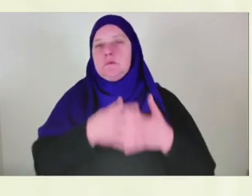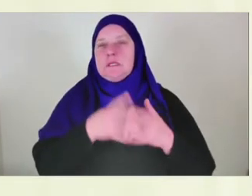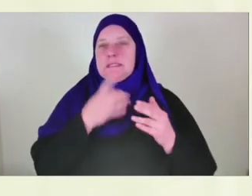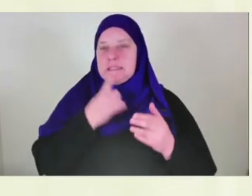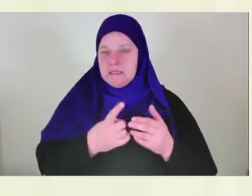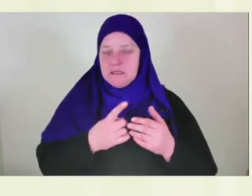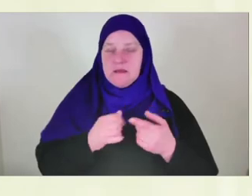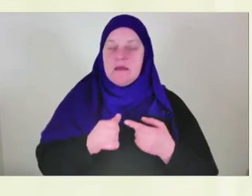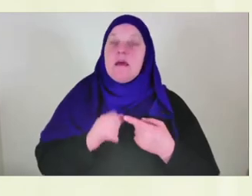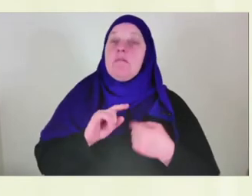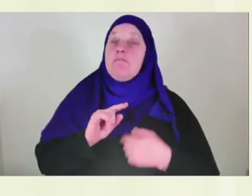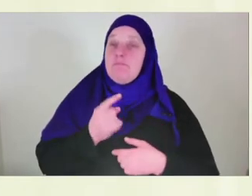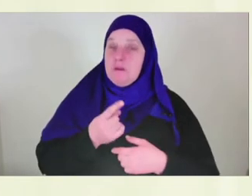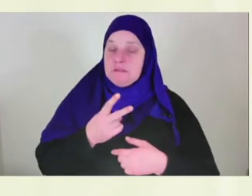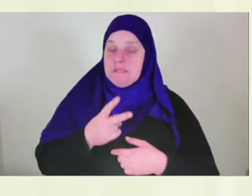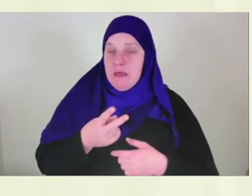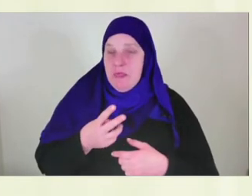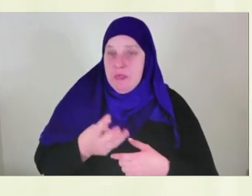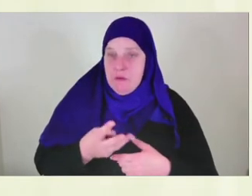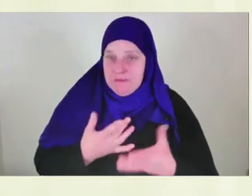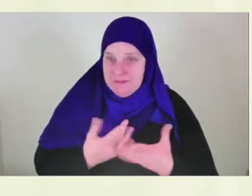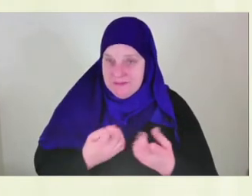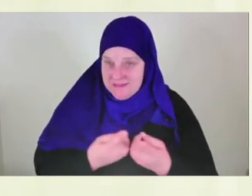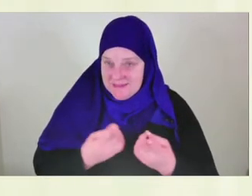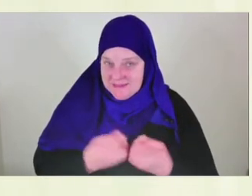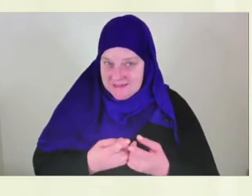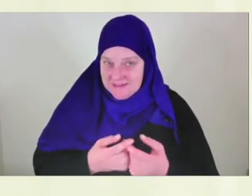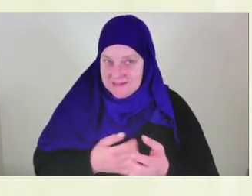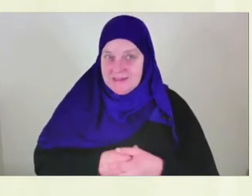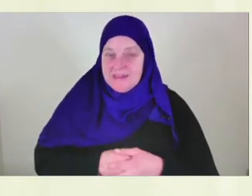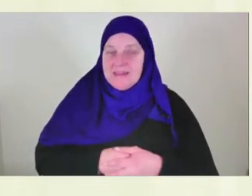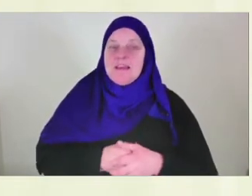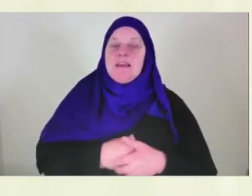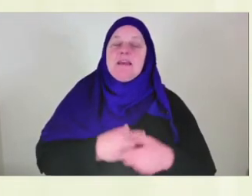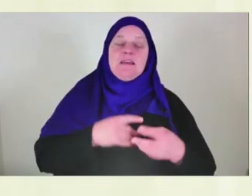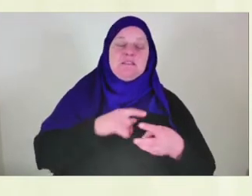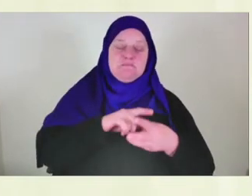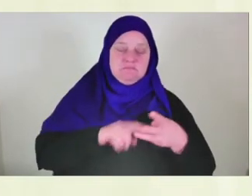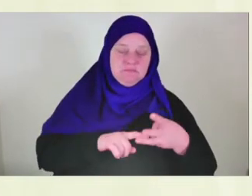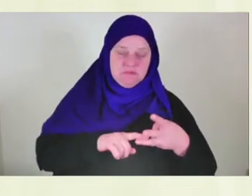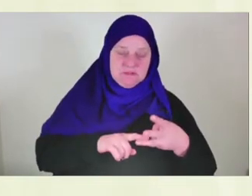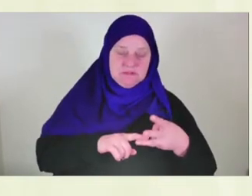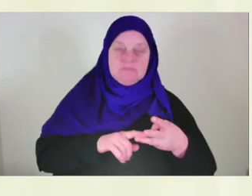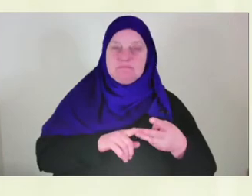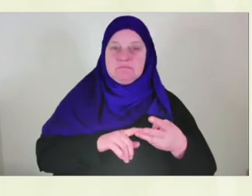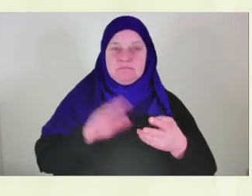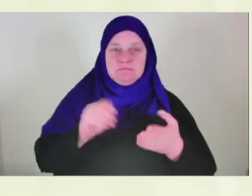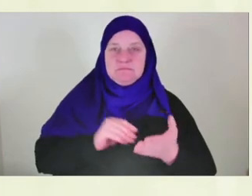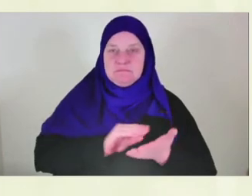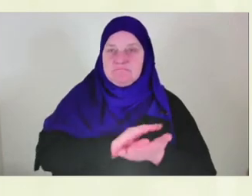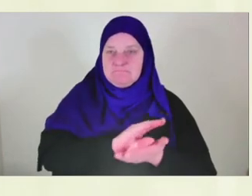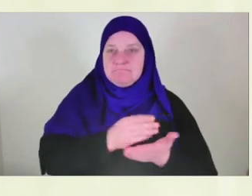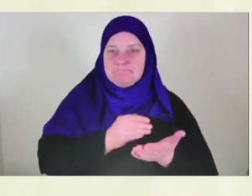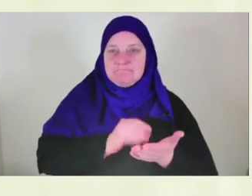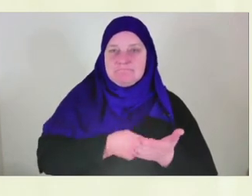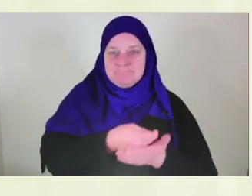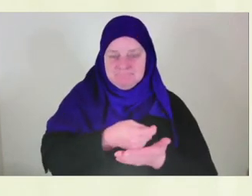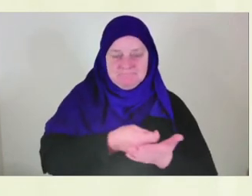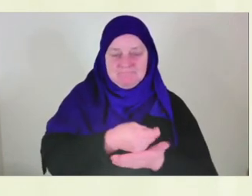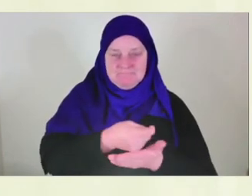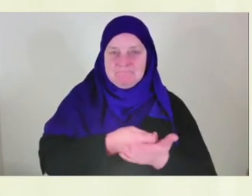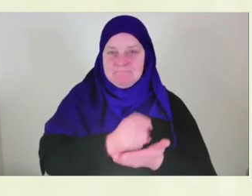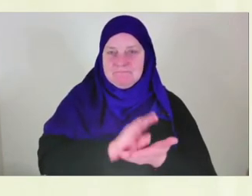wa alihi is not here to collect the money. It's the imam. Now the imam says about the ulama, hum